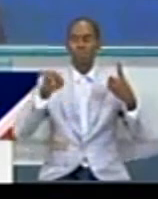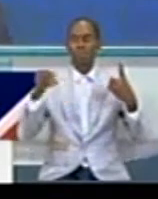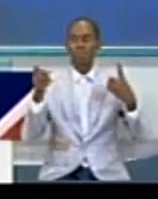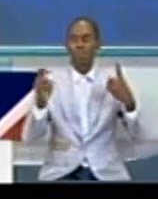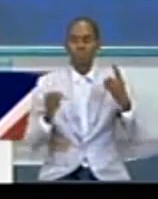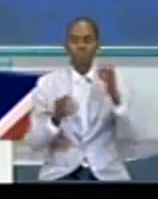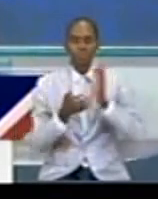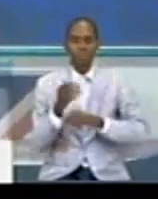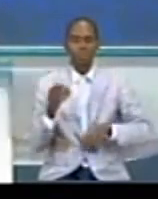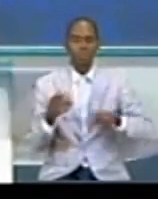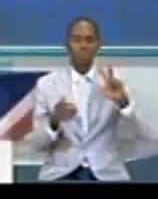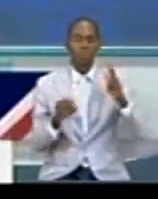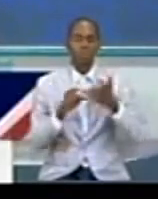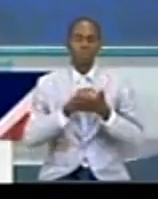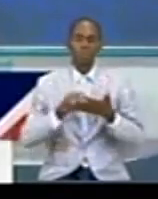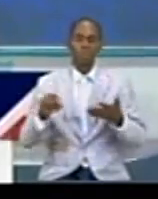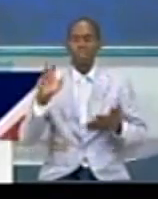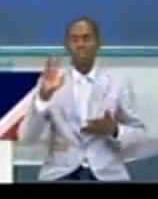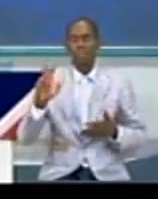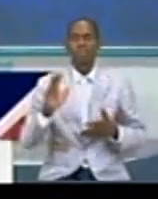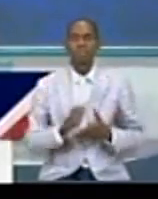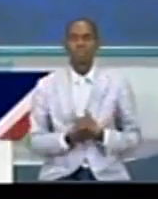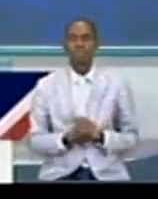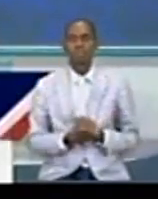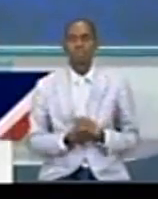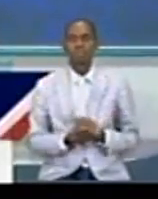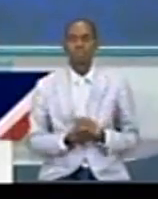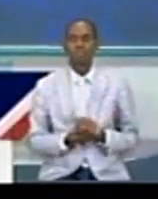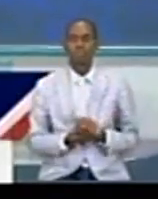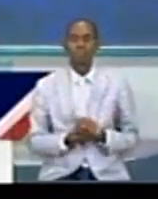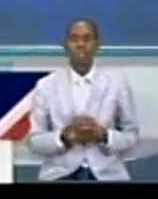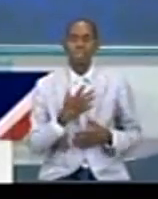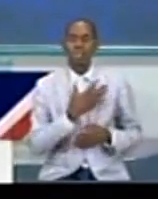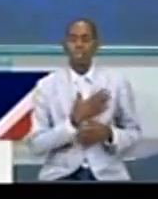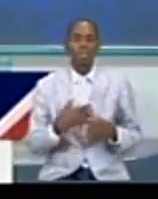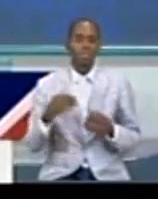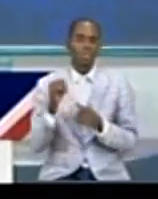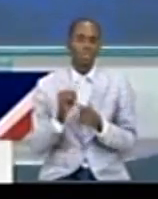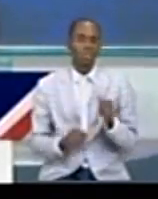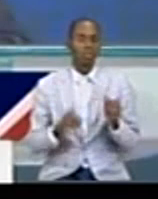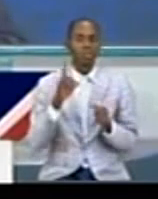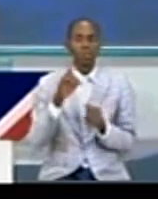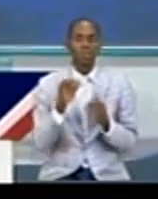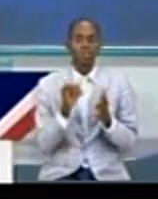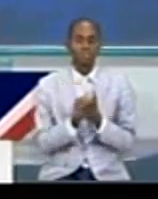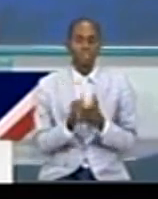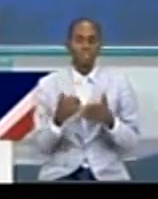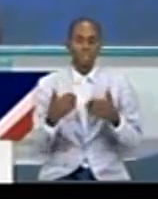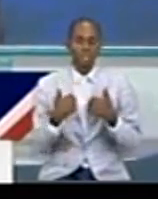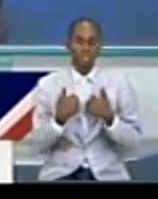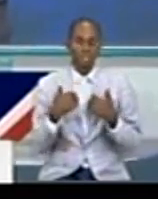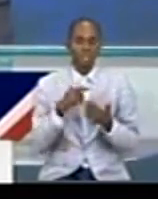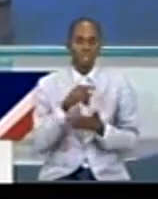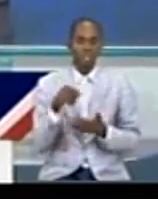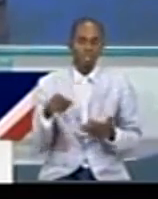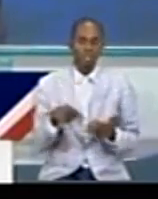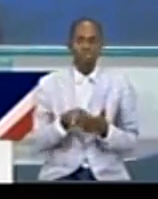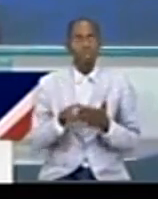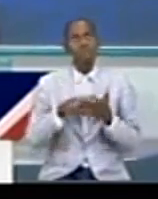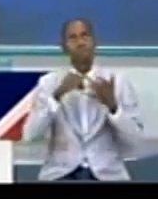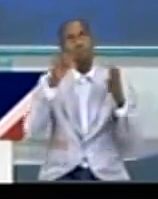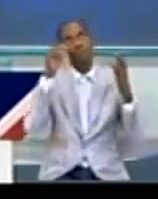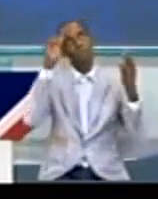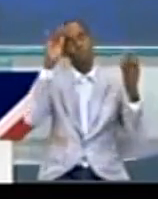reading from verse 3. And every man that has this